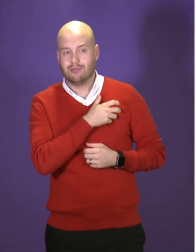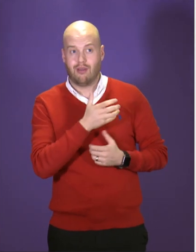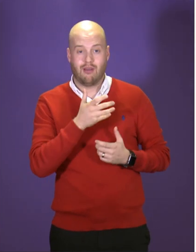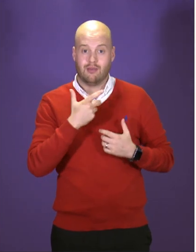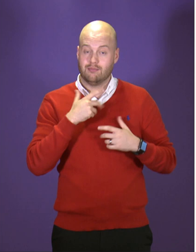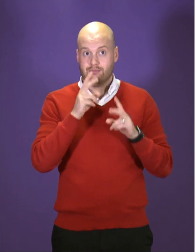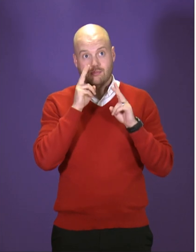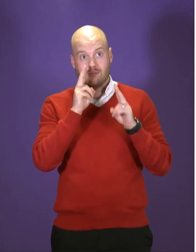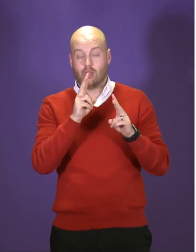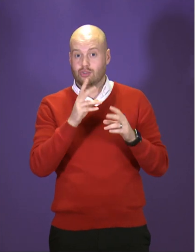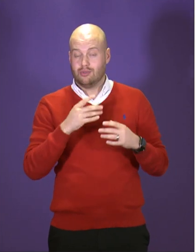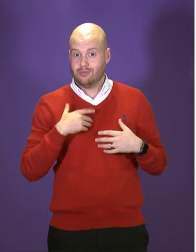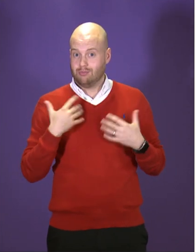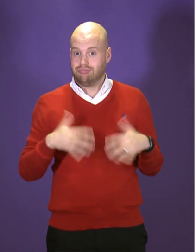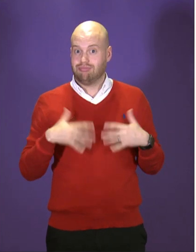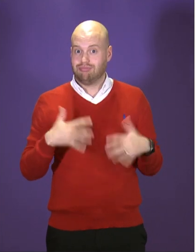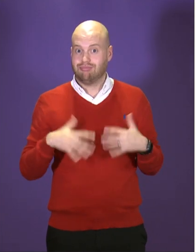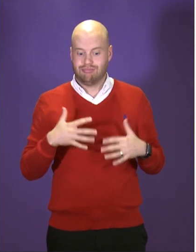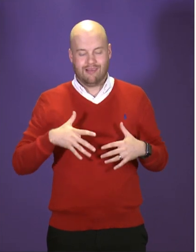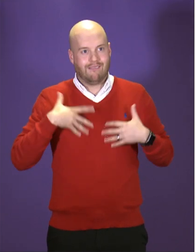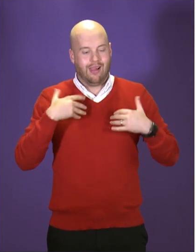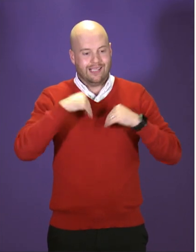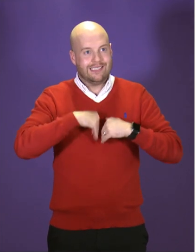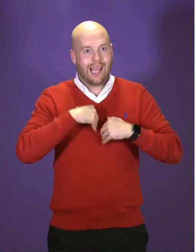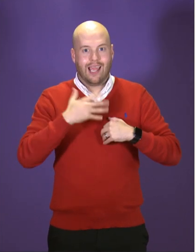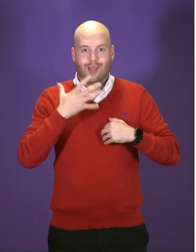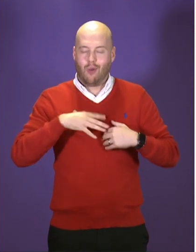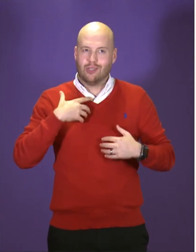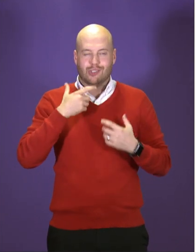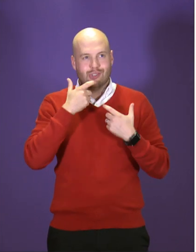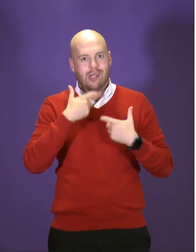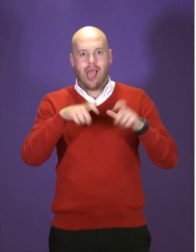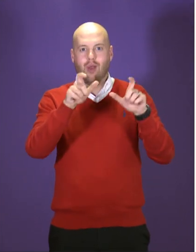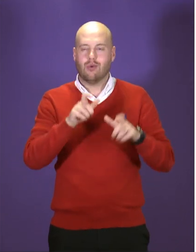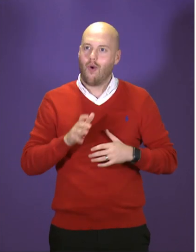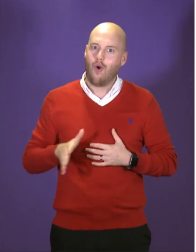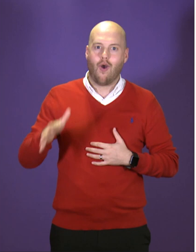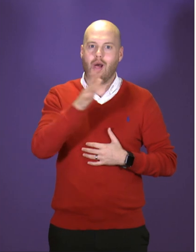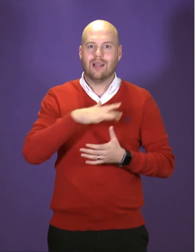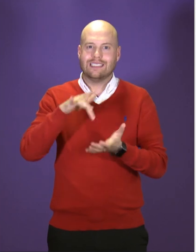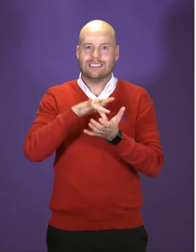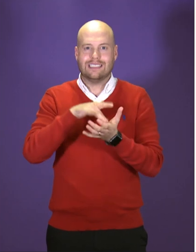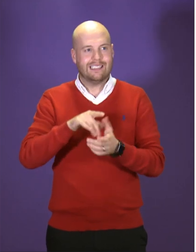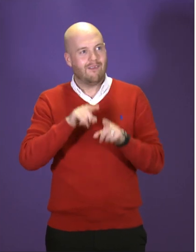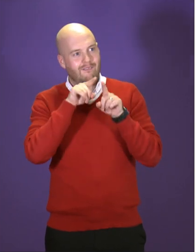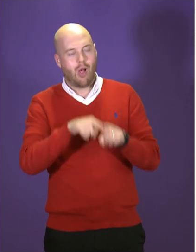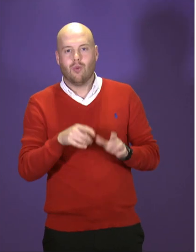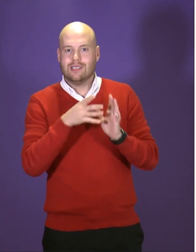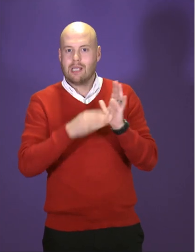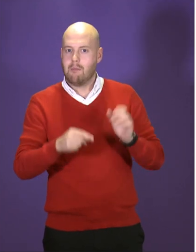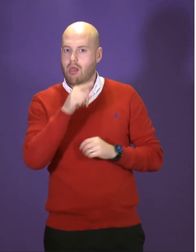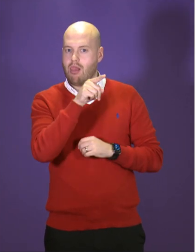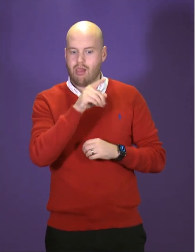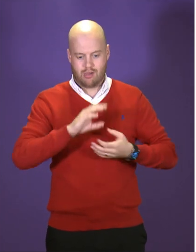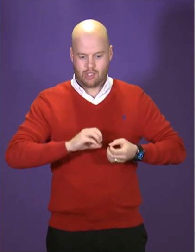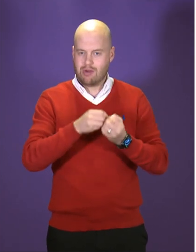just want to stand up and shout and scream and say every city should take an example of that and go out there and create policies to make